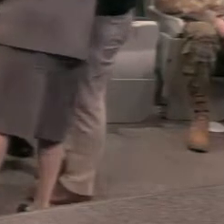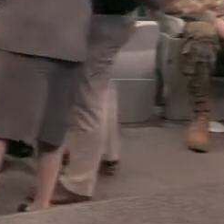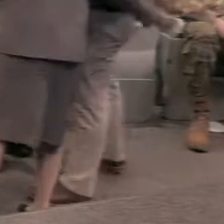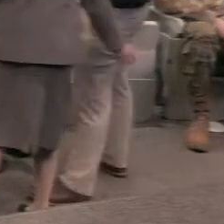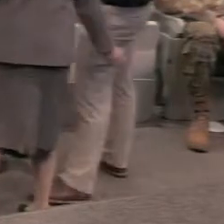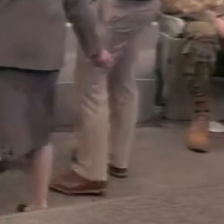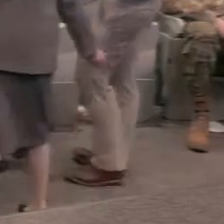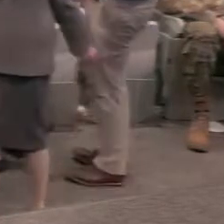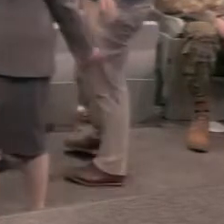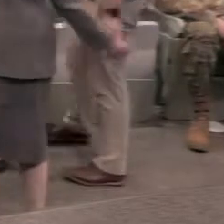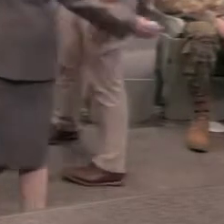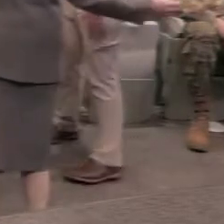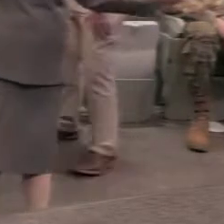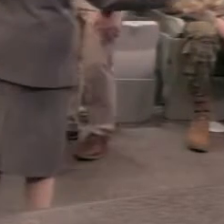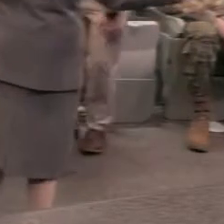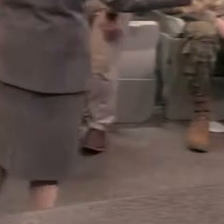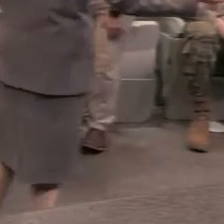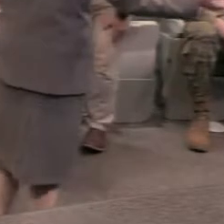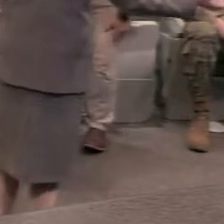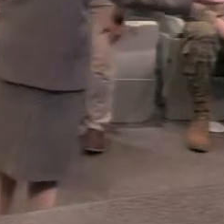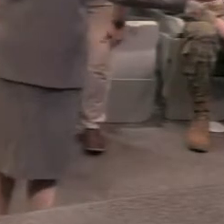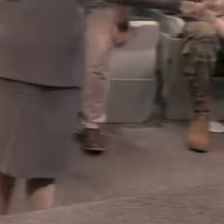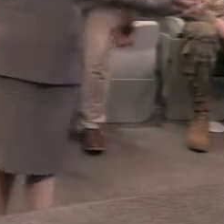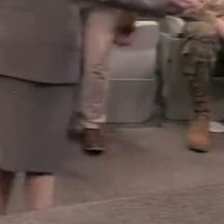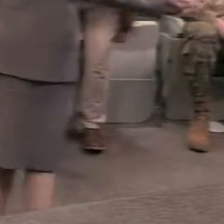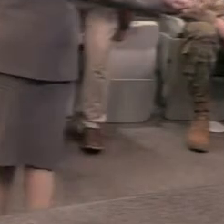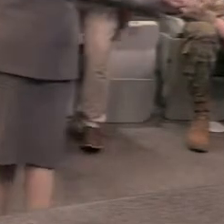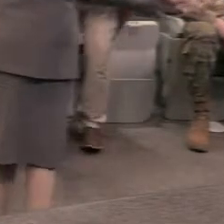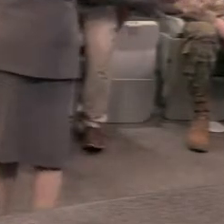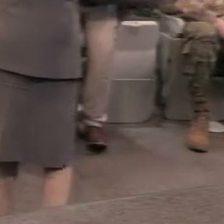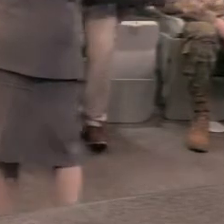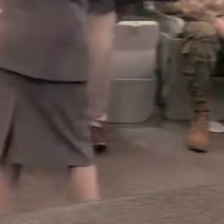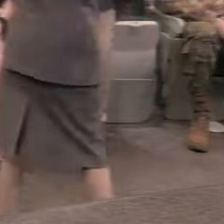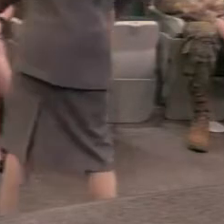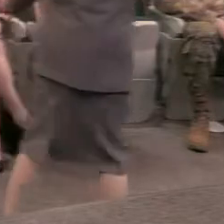Benny. And I think I have a card for Benny and Logan.